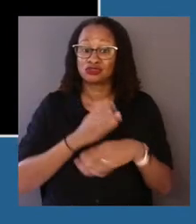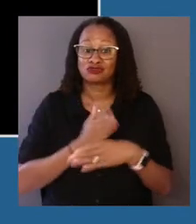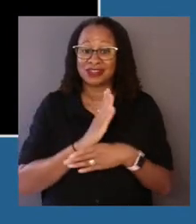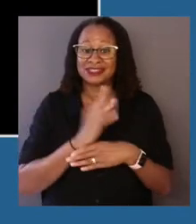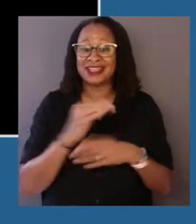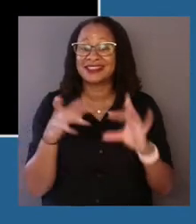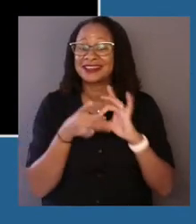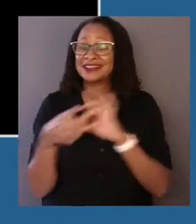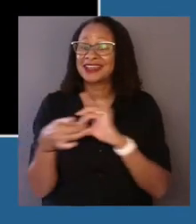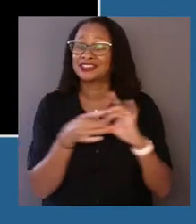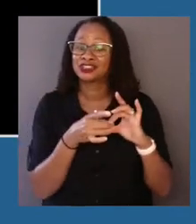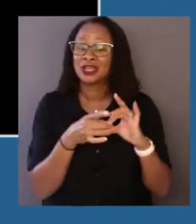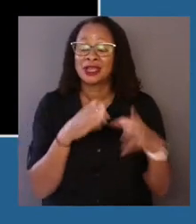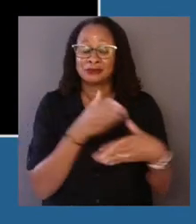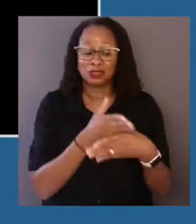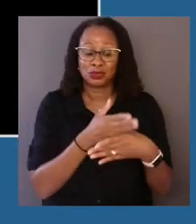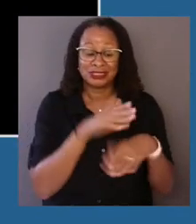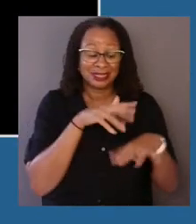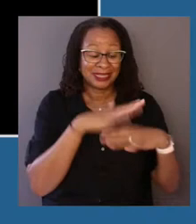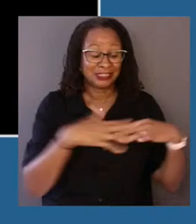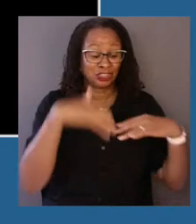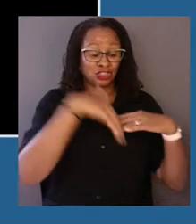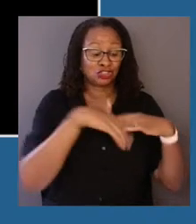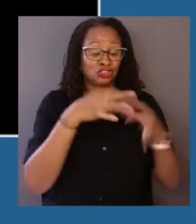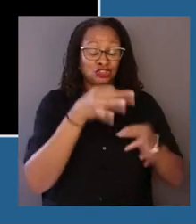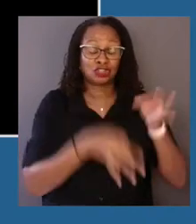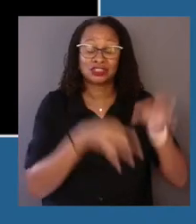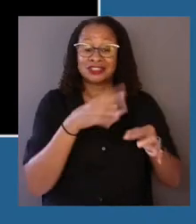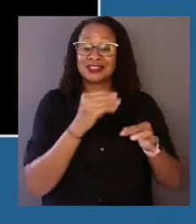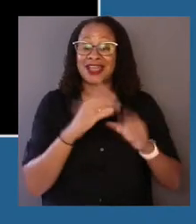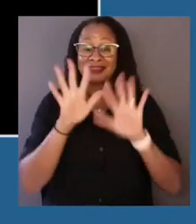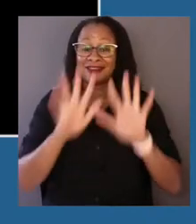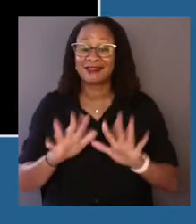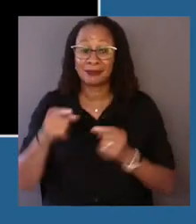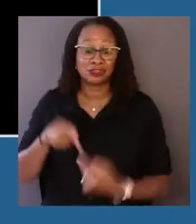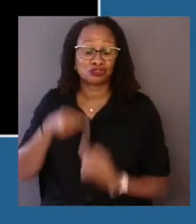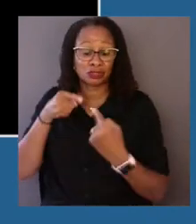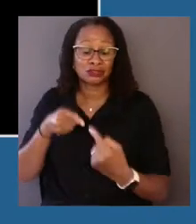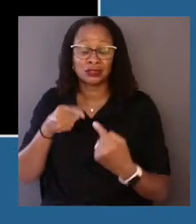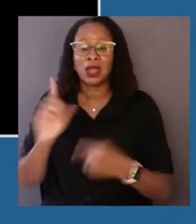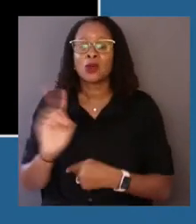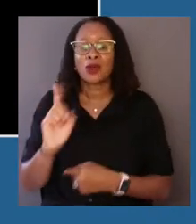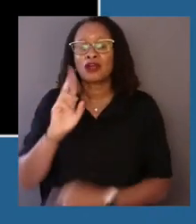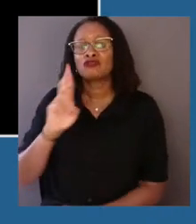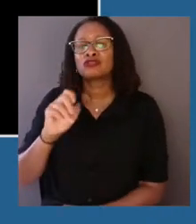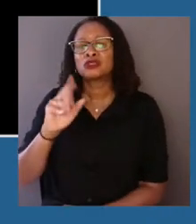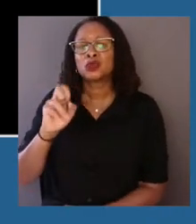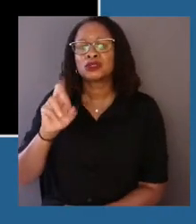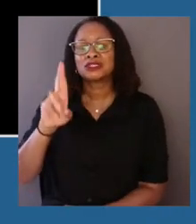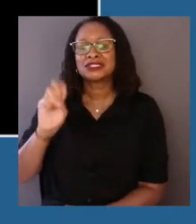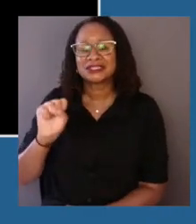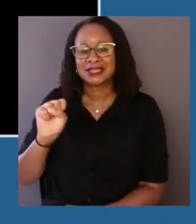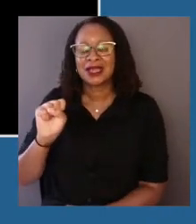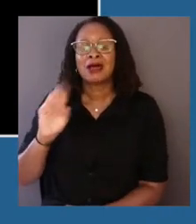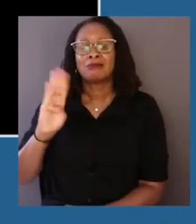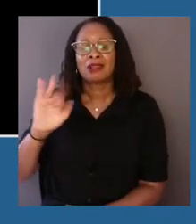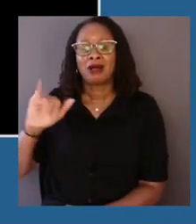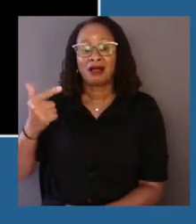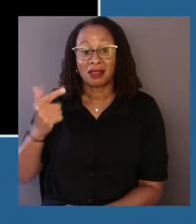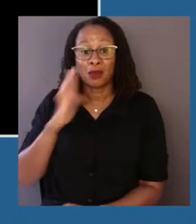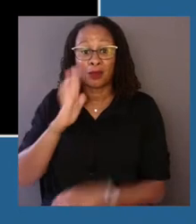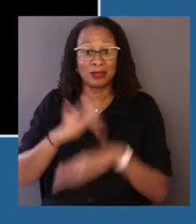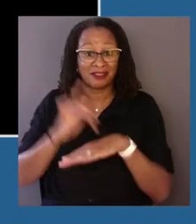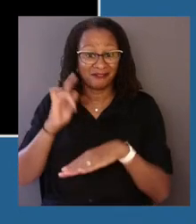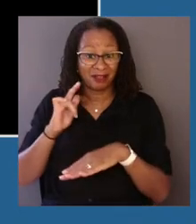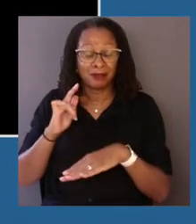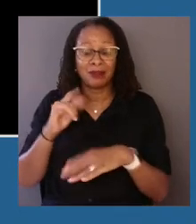between Indigenous justice and the climate struggle in the resources blog that will be available either in your inbox if you registered for this